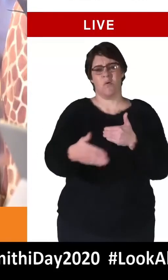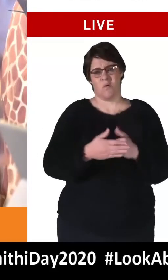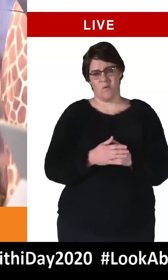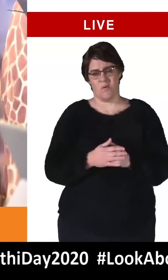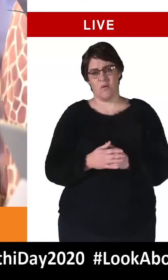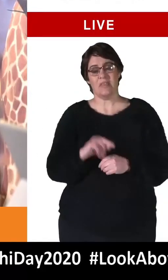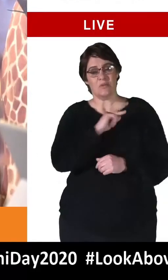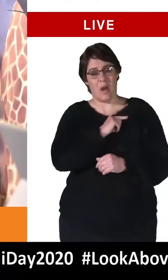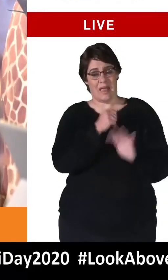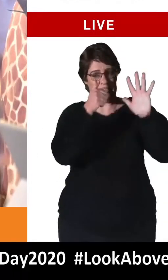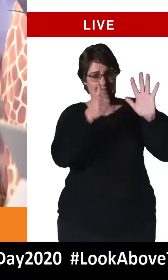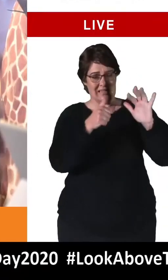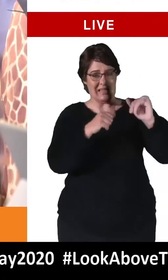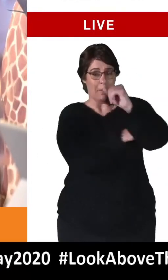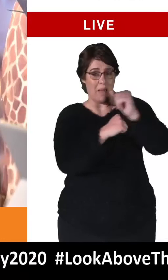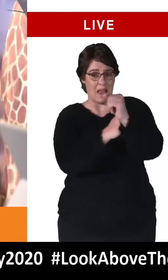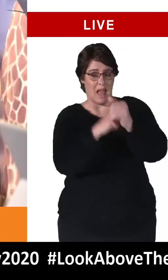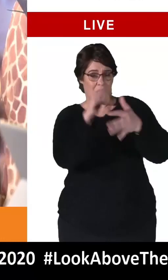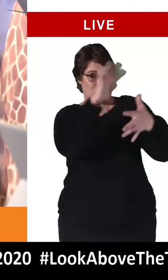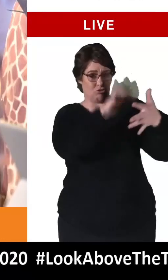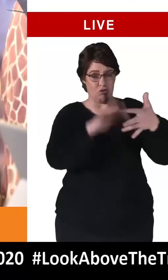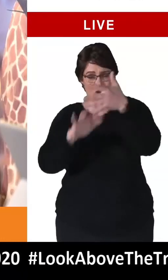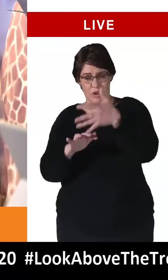6-pillar scenario is actually